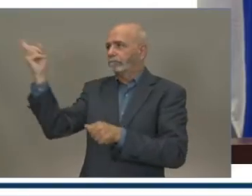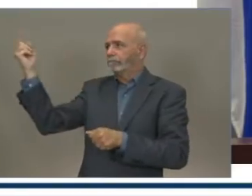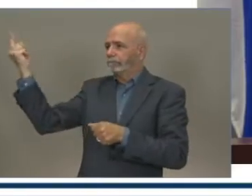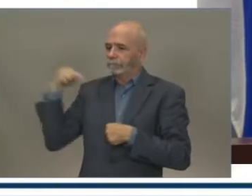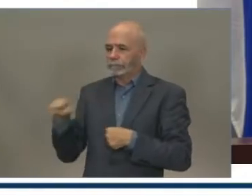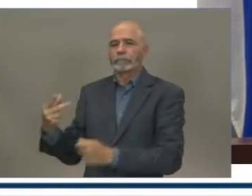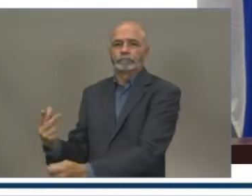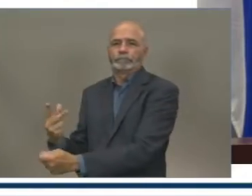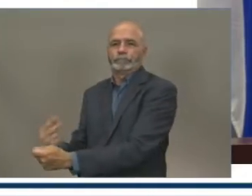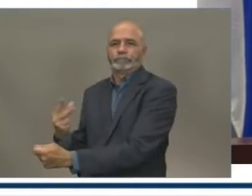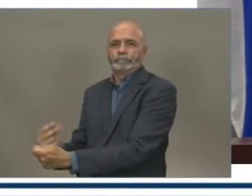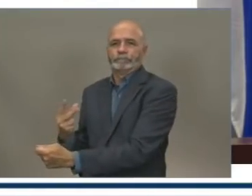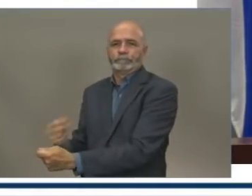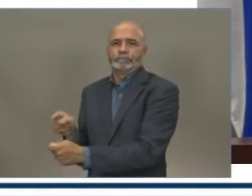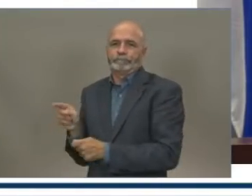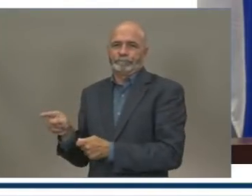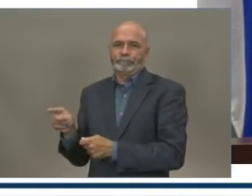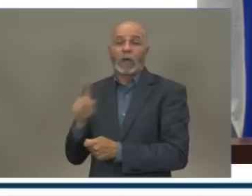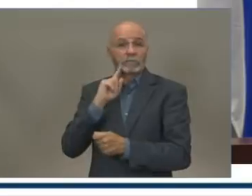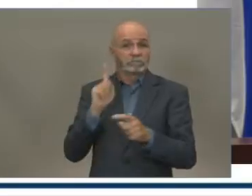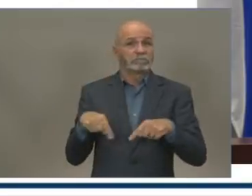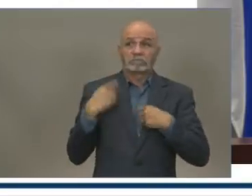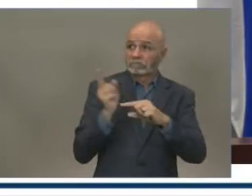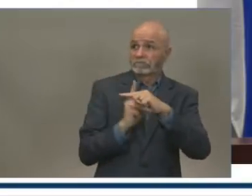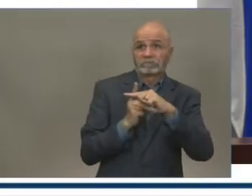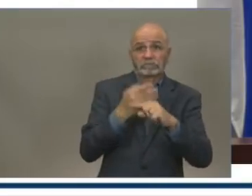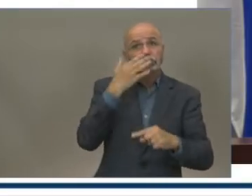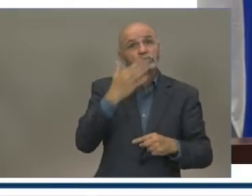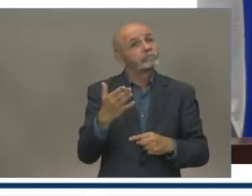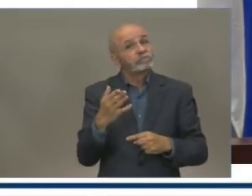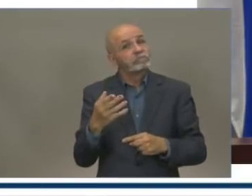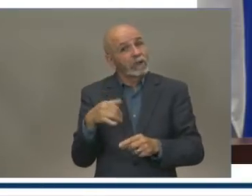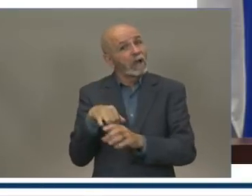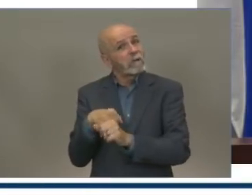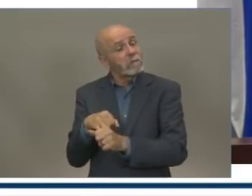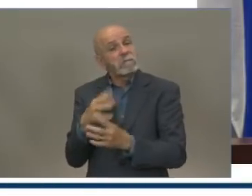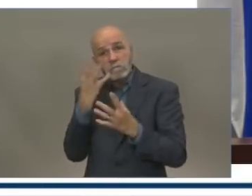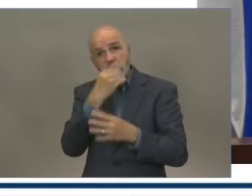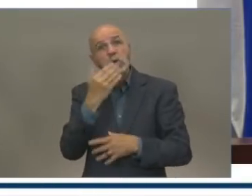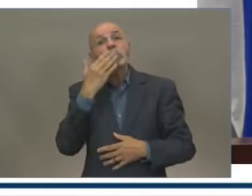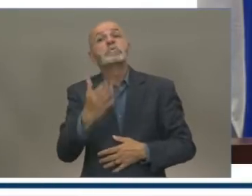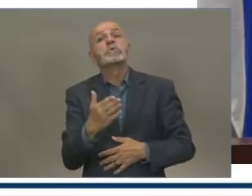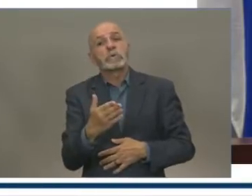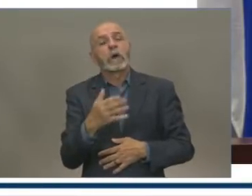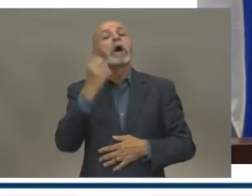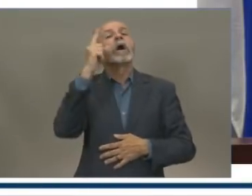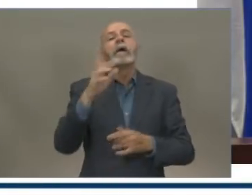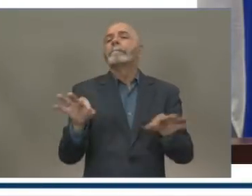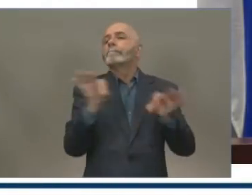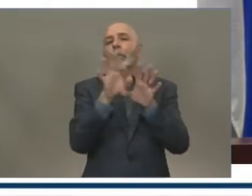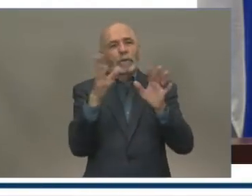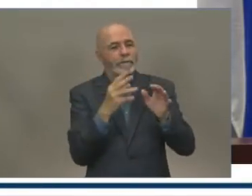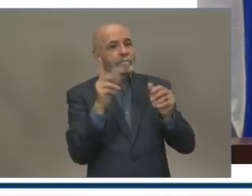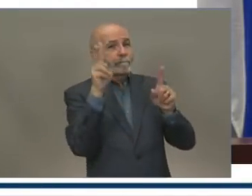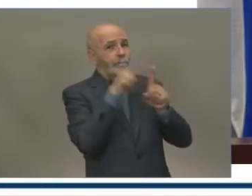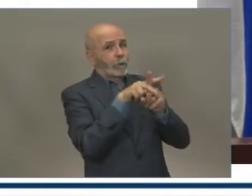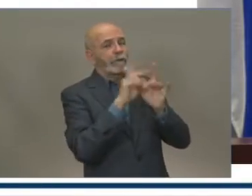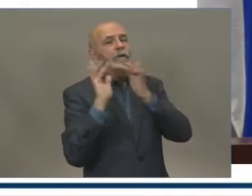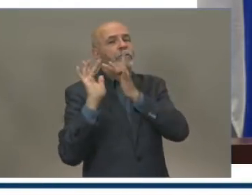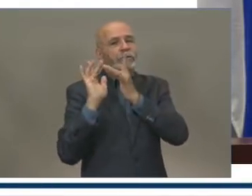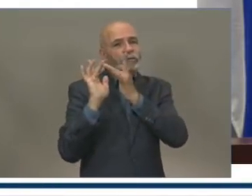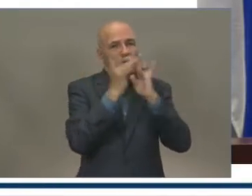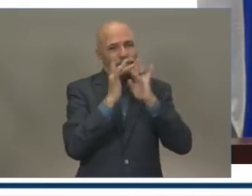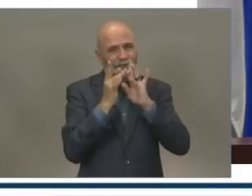That's shown its success with our online booking tool and directing people to pharmacies and being able to tightly control how we